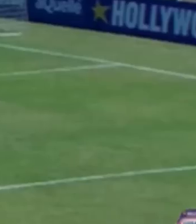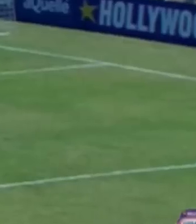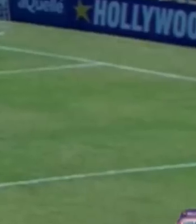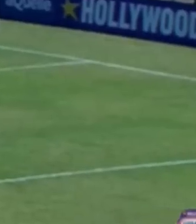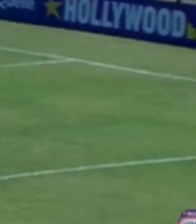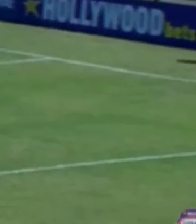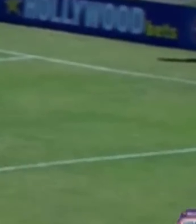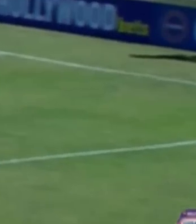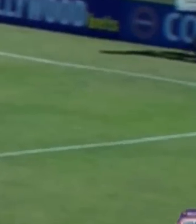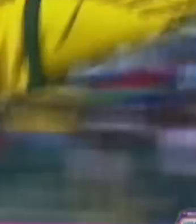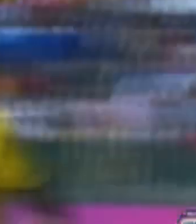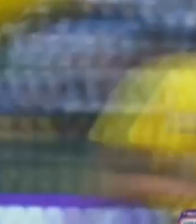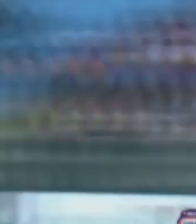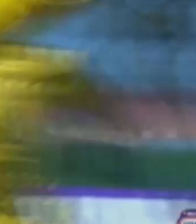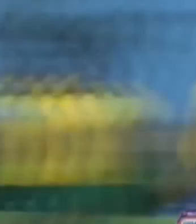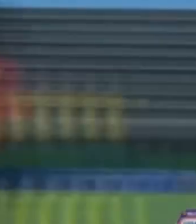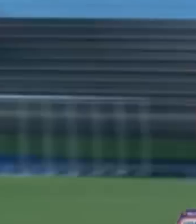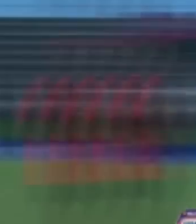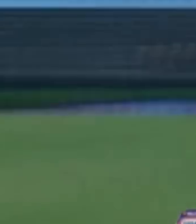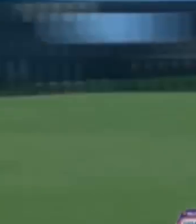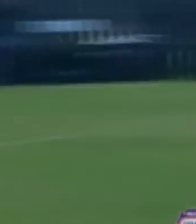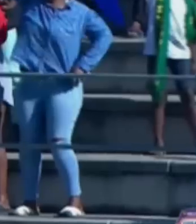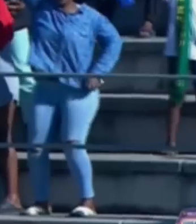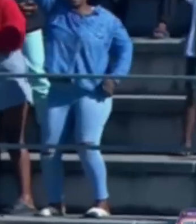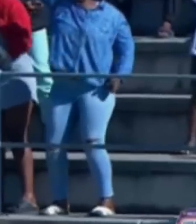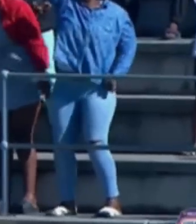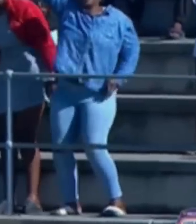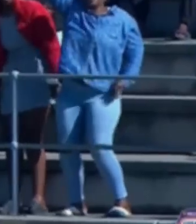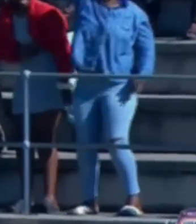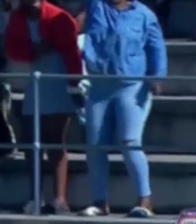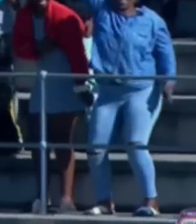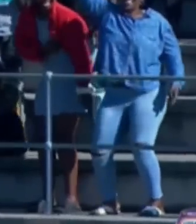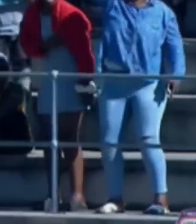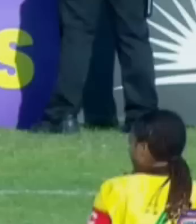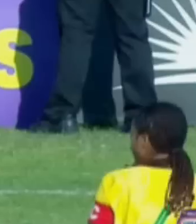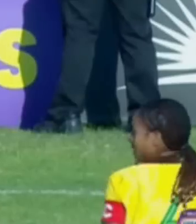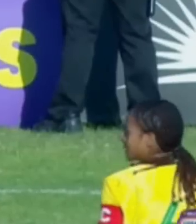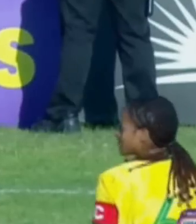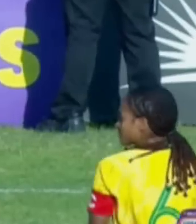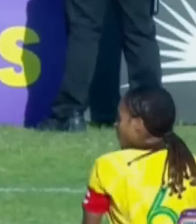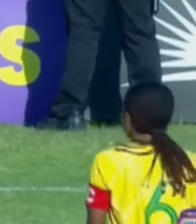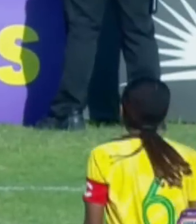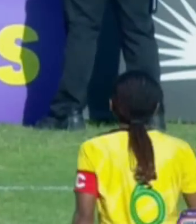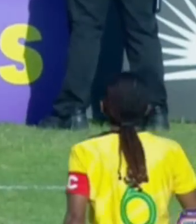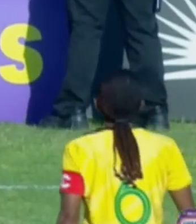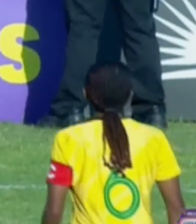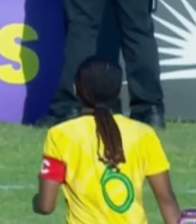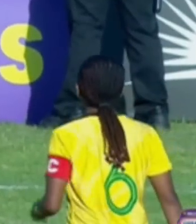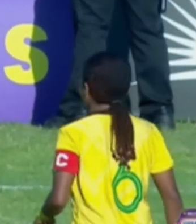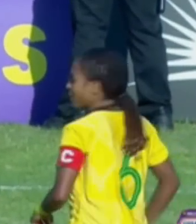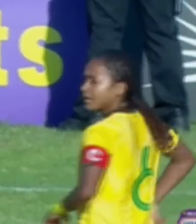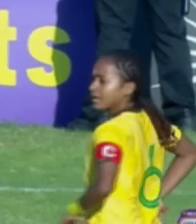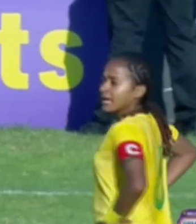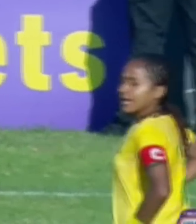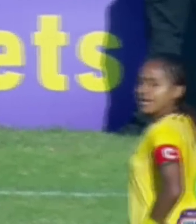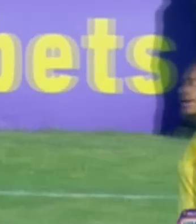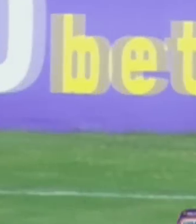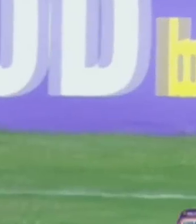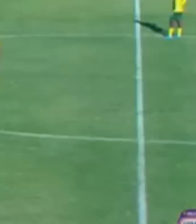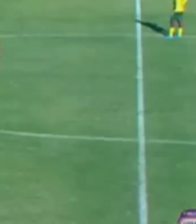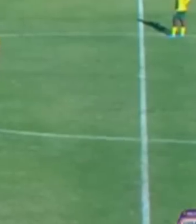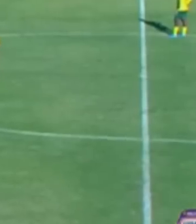Tlogelwa! South Africa won. Mozambique won. They've really applied themselves today